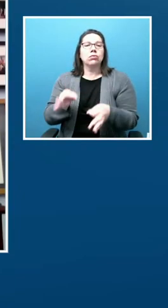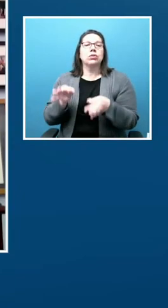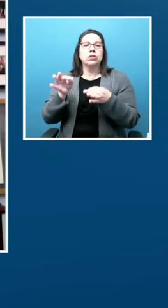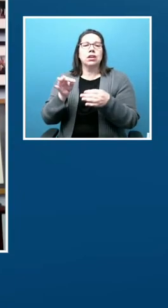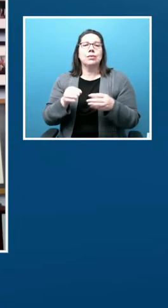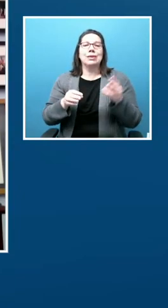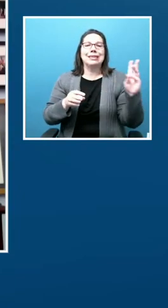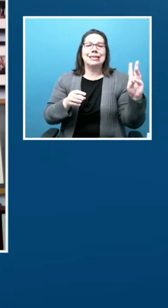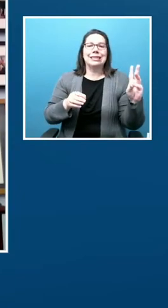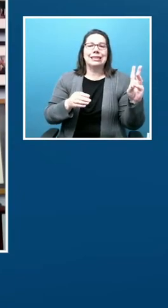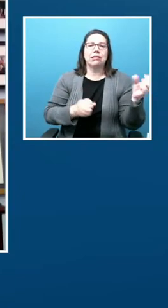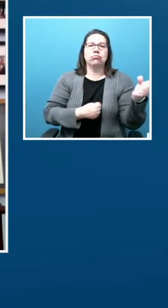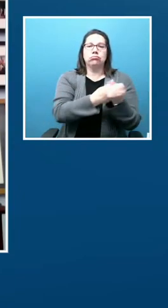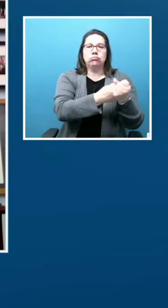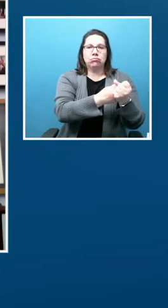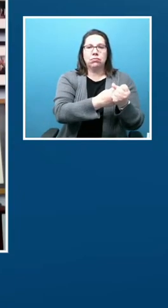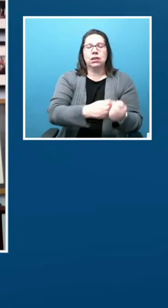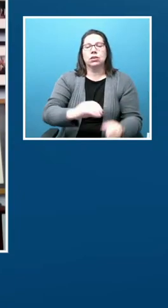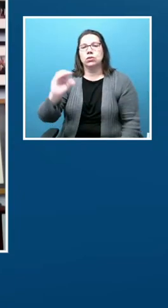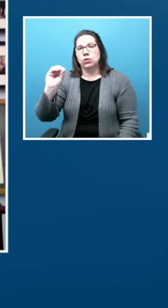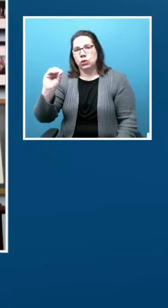16-0 was the vote.